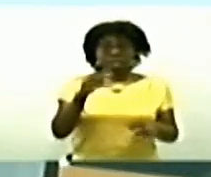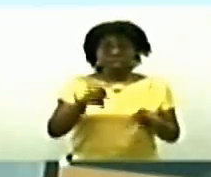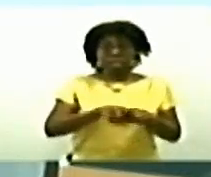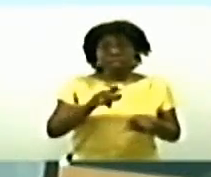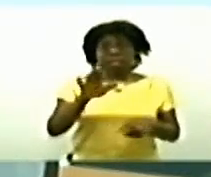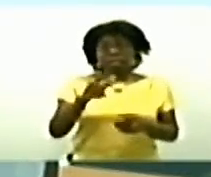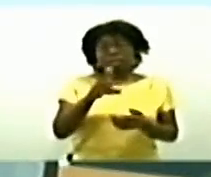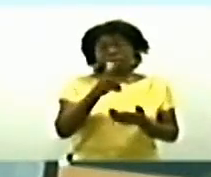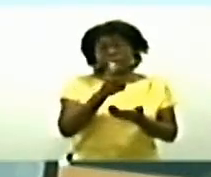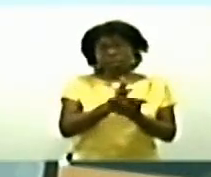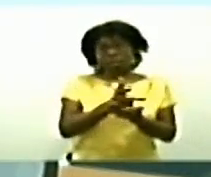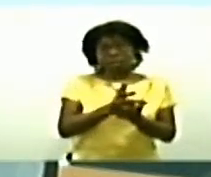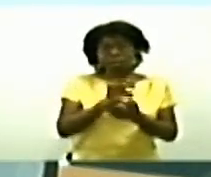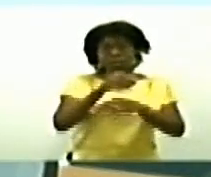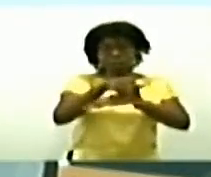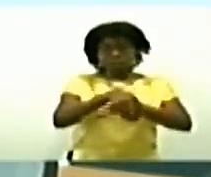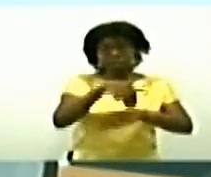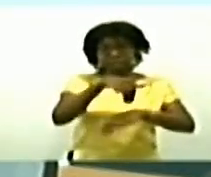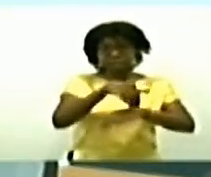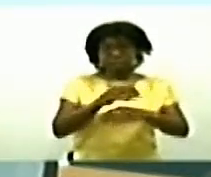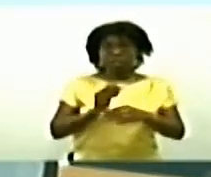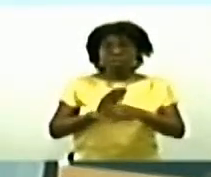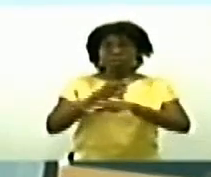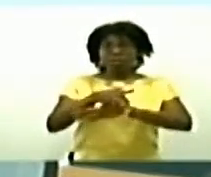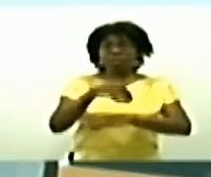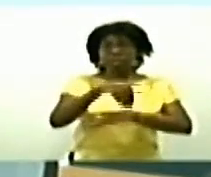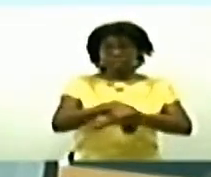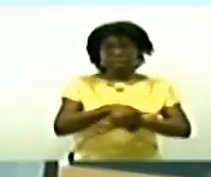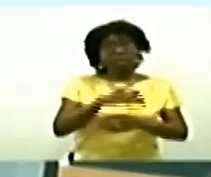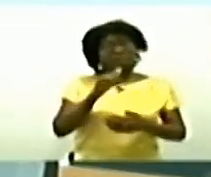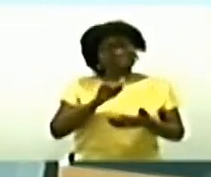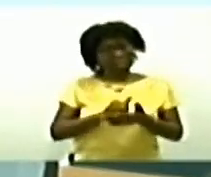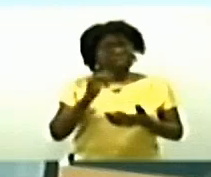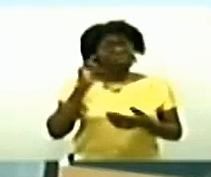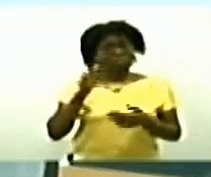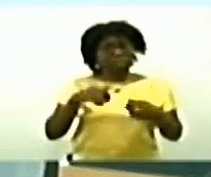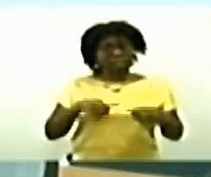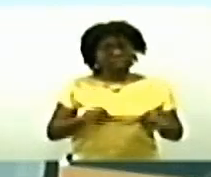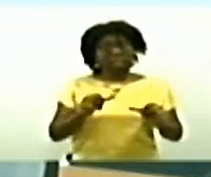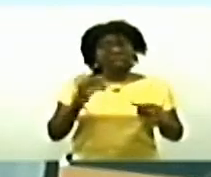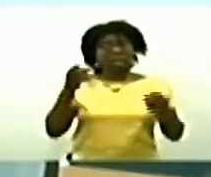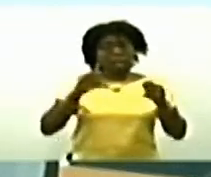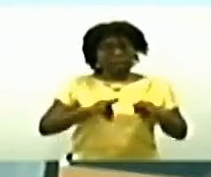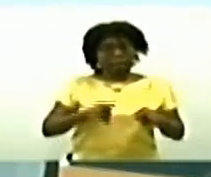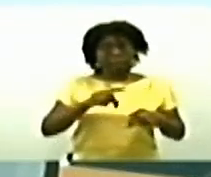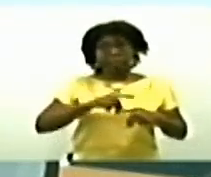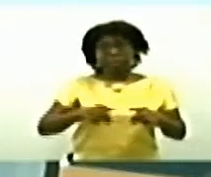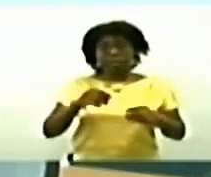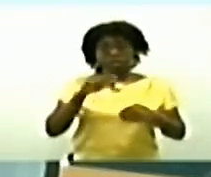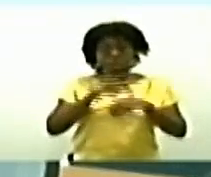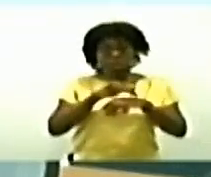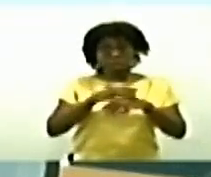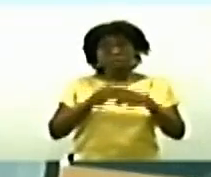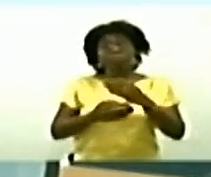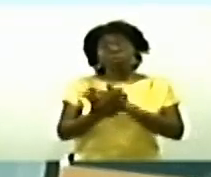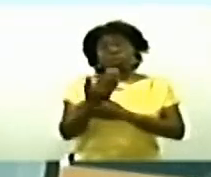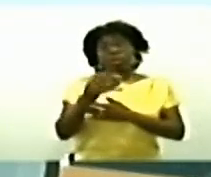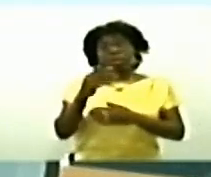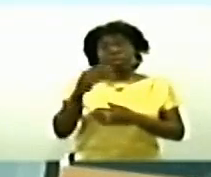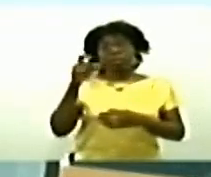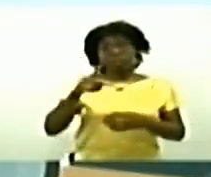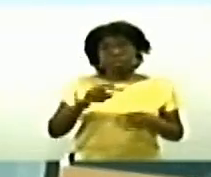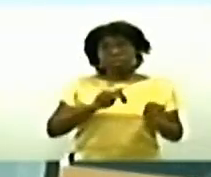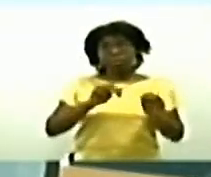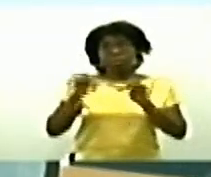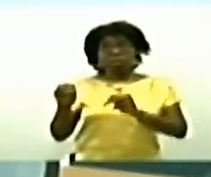garage overnight. That will still happen. But in the early morning, they will have to move it up. And the traffic